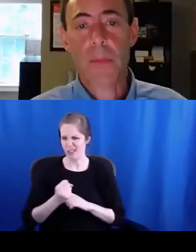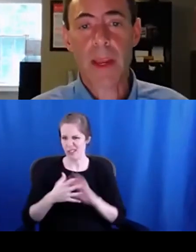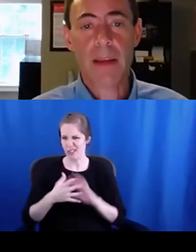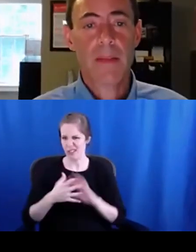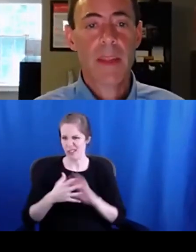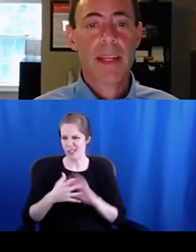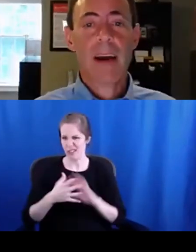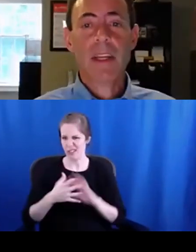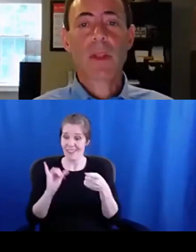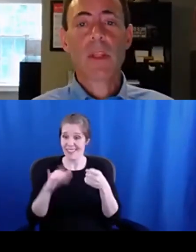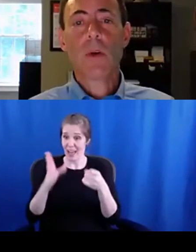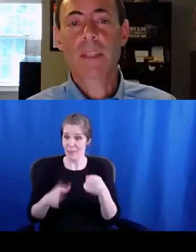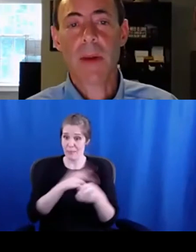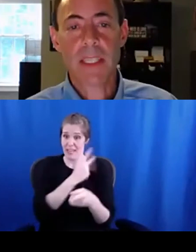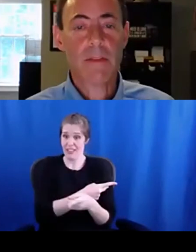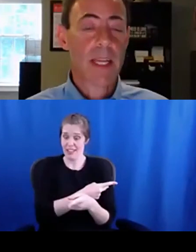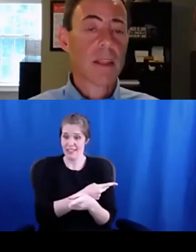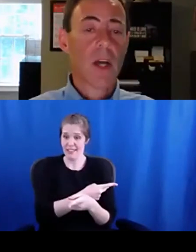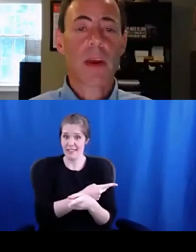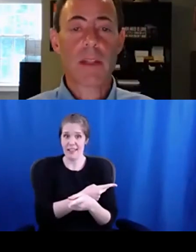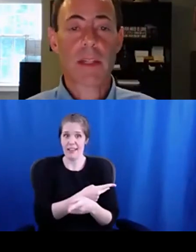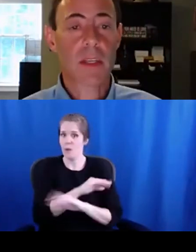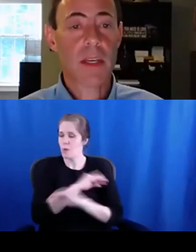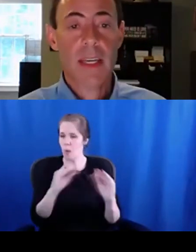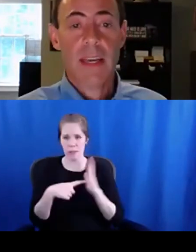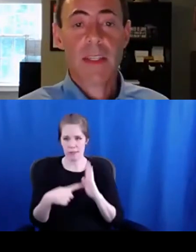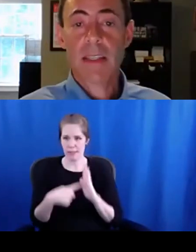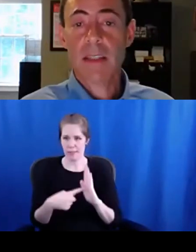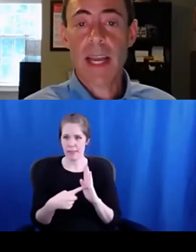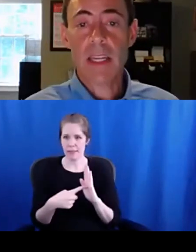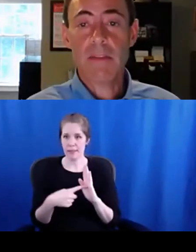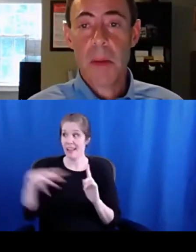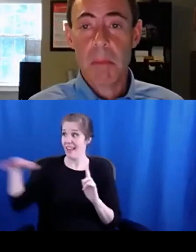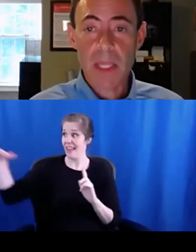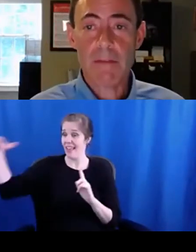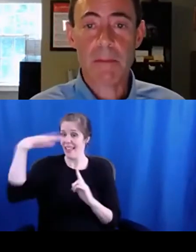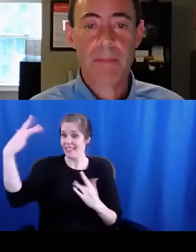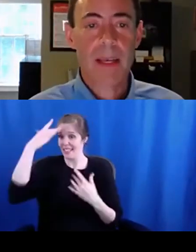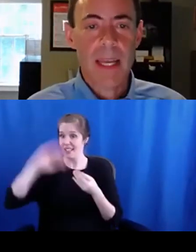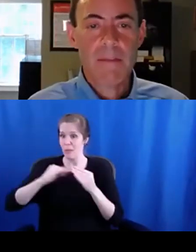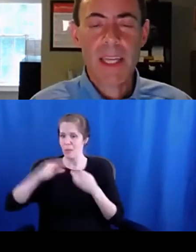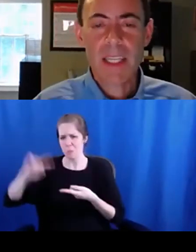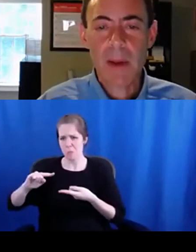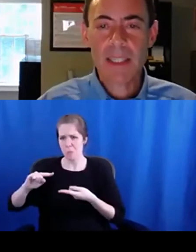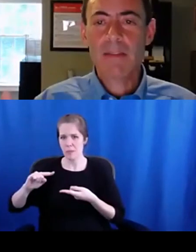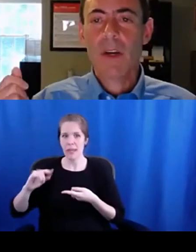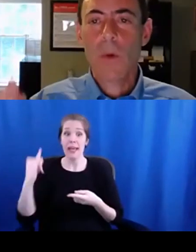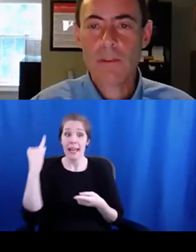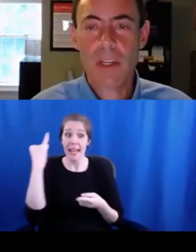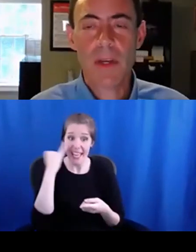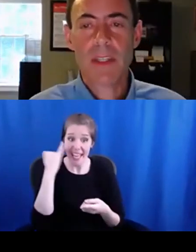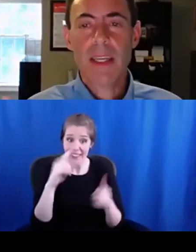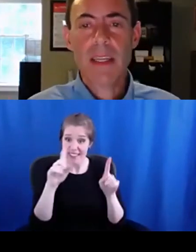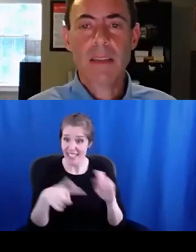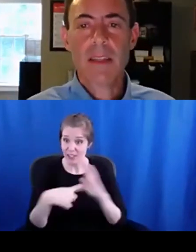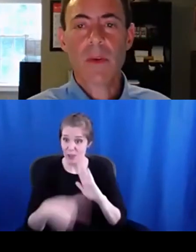outbreak, in a county with low test positivity and low prevalence. If the test is negative, believe it. If the test is positive, question it,